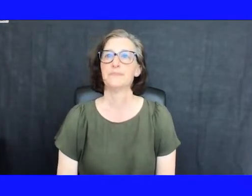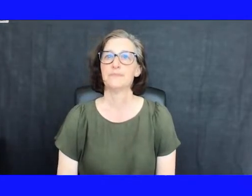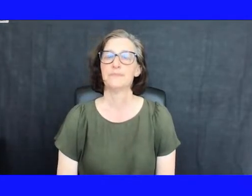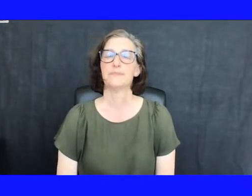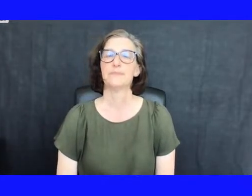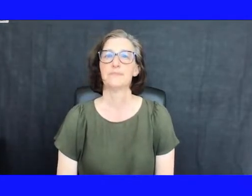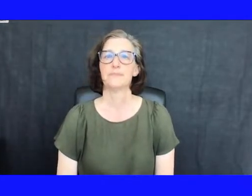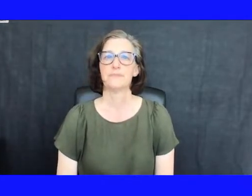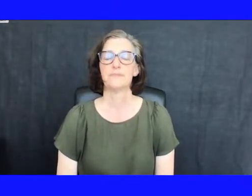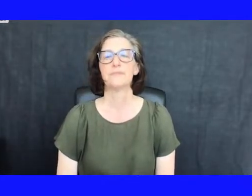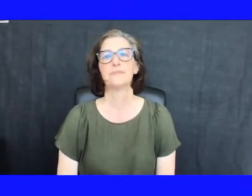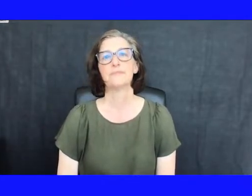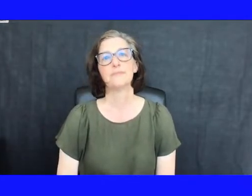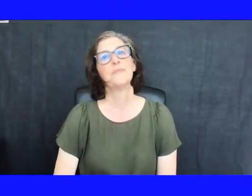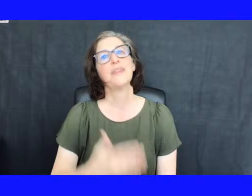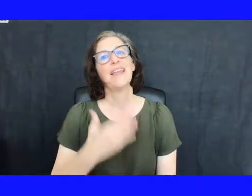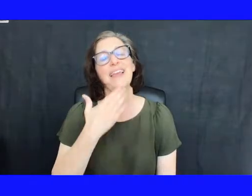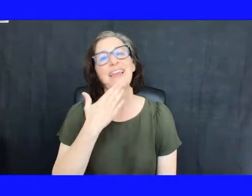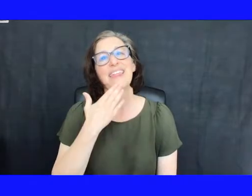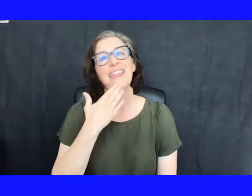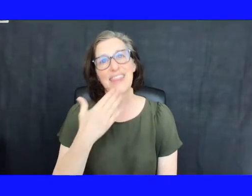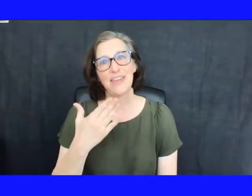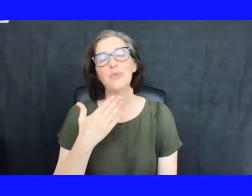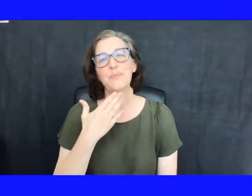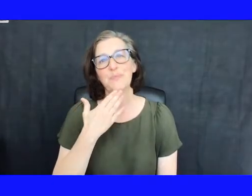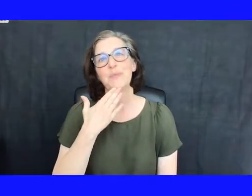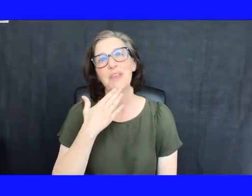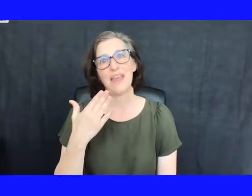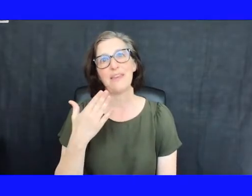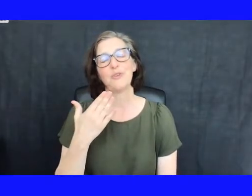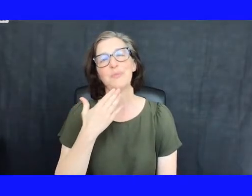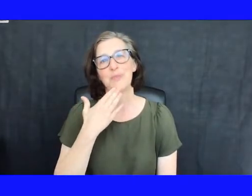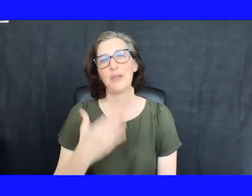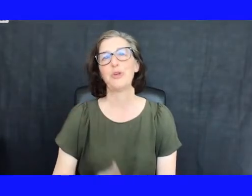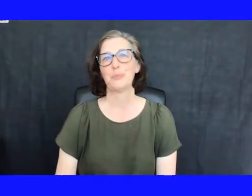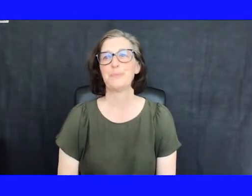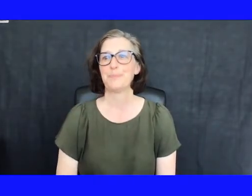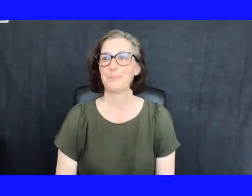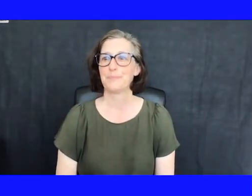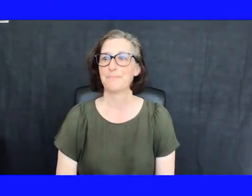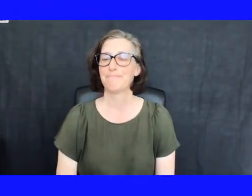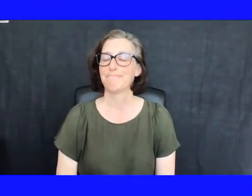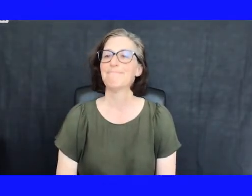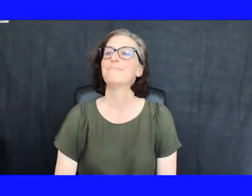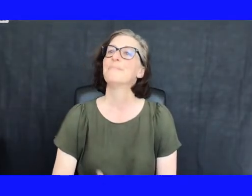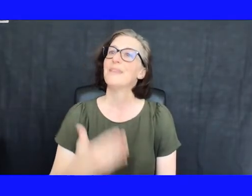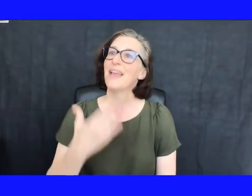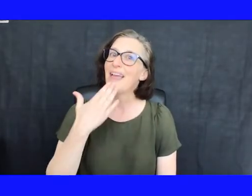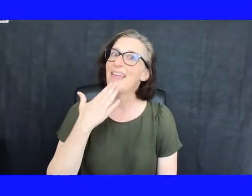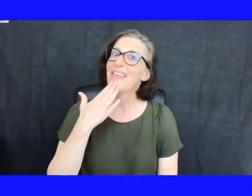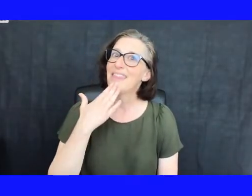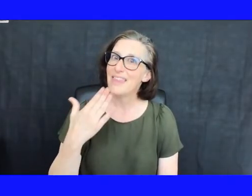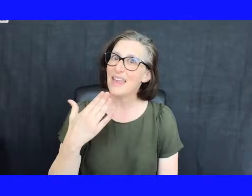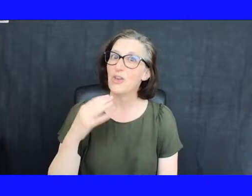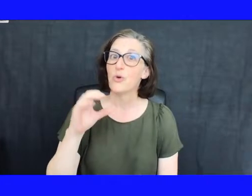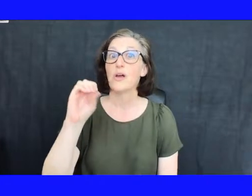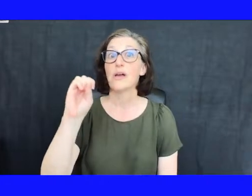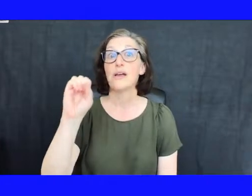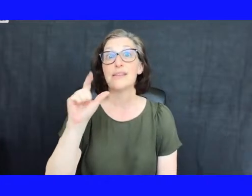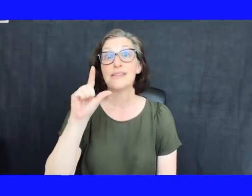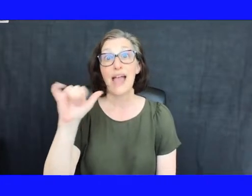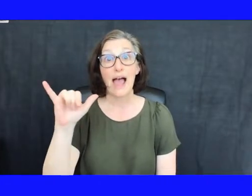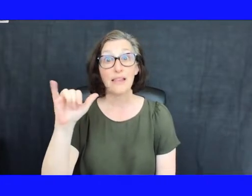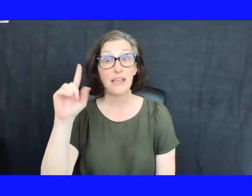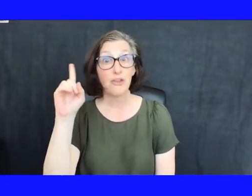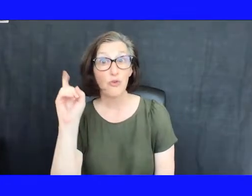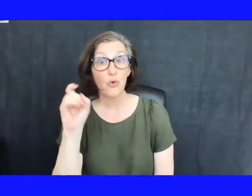On the pending, just if it would be possible, not